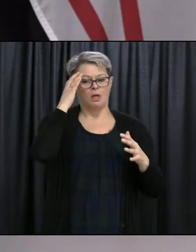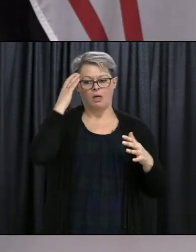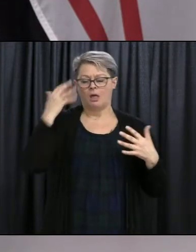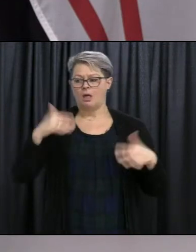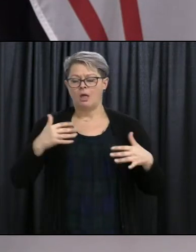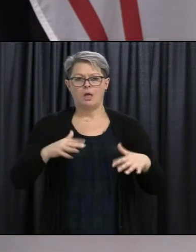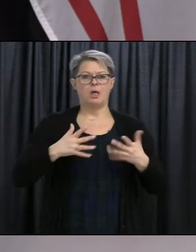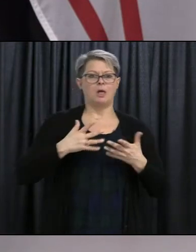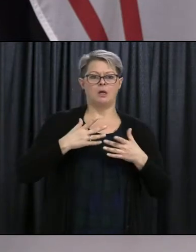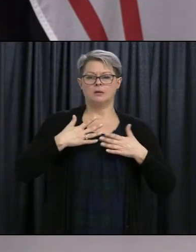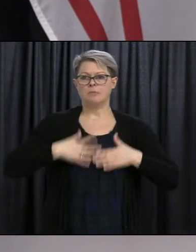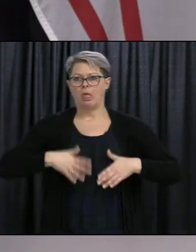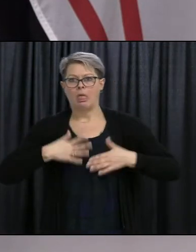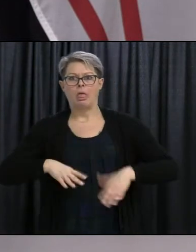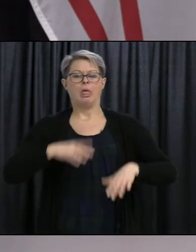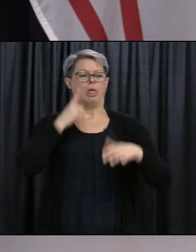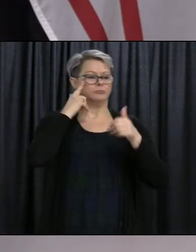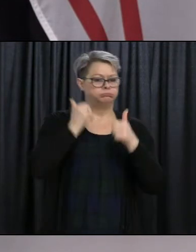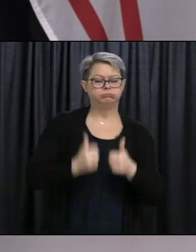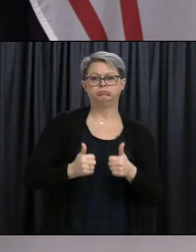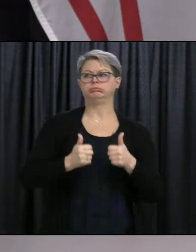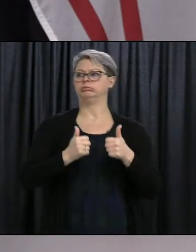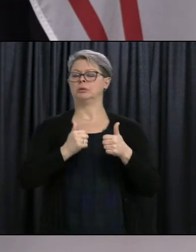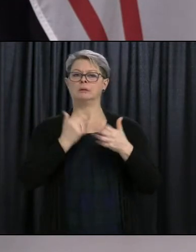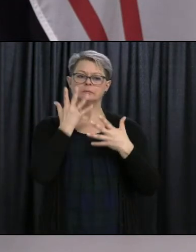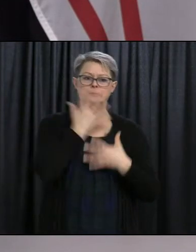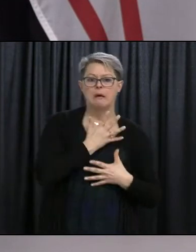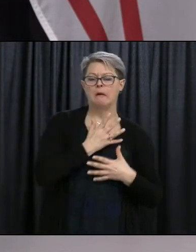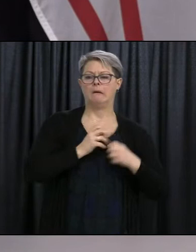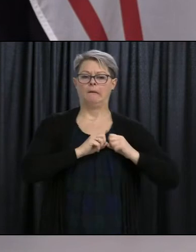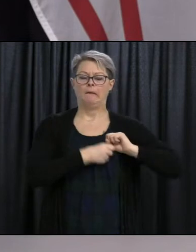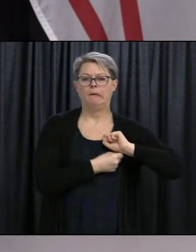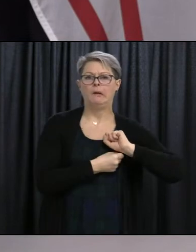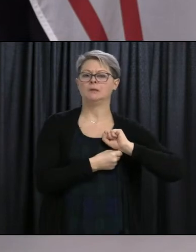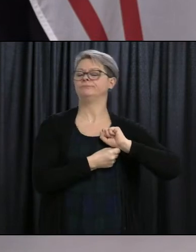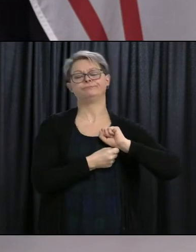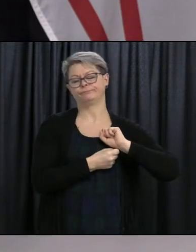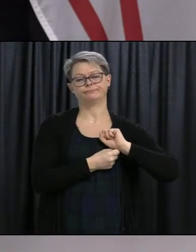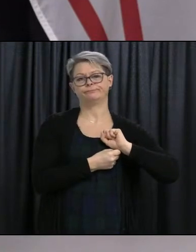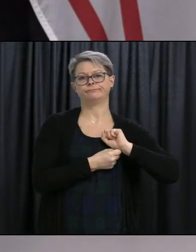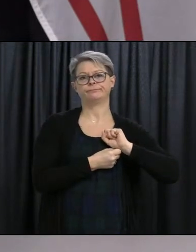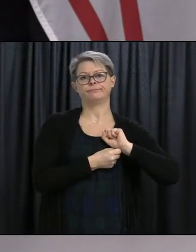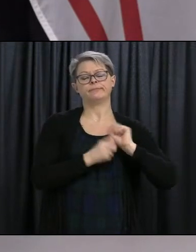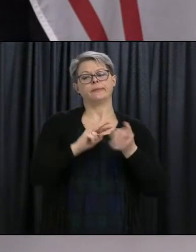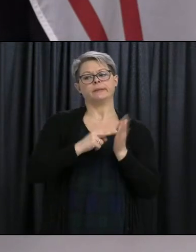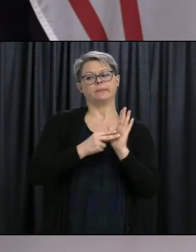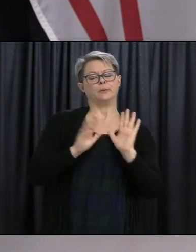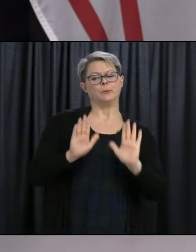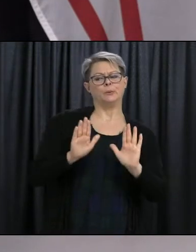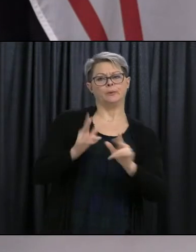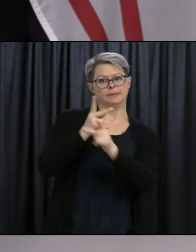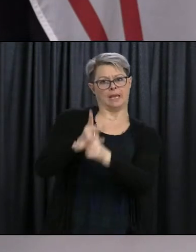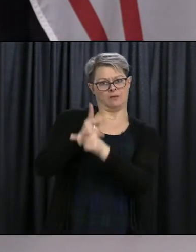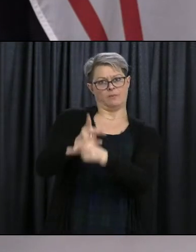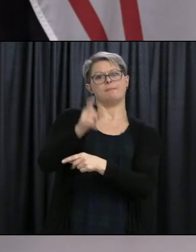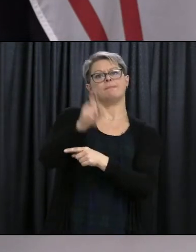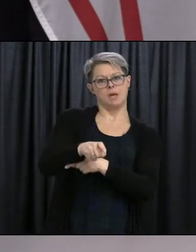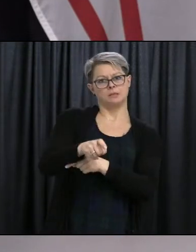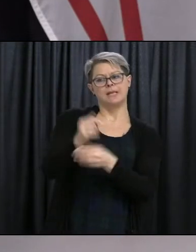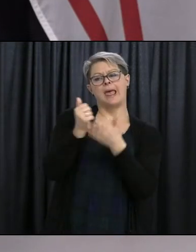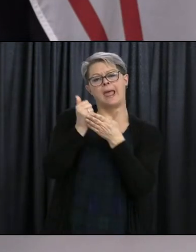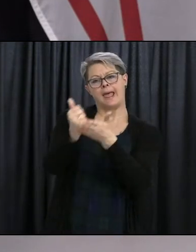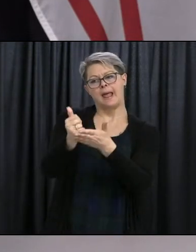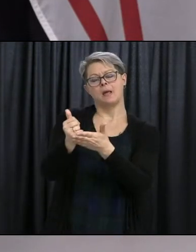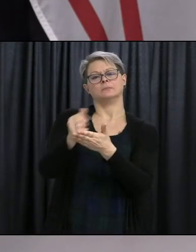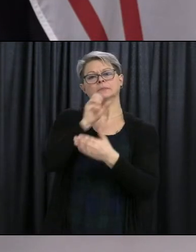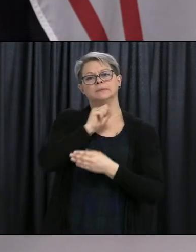in these facilities. So we're trying as best we can to balance decreasing the risk with maintaining their health and